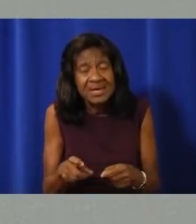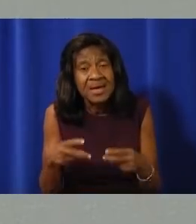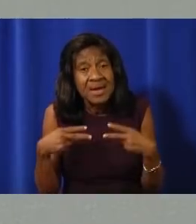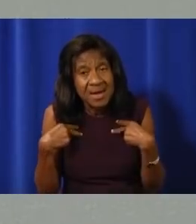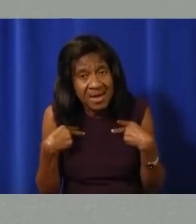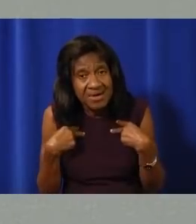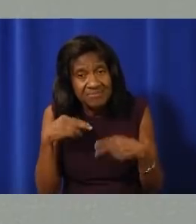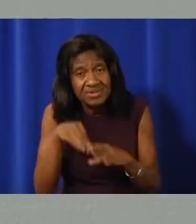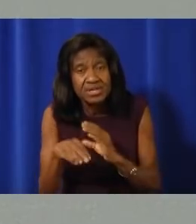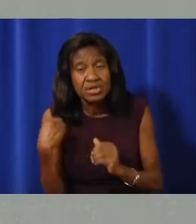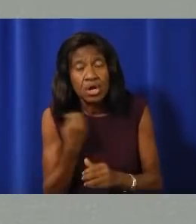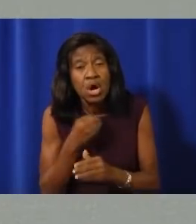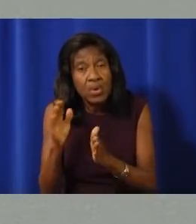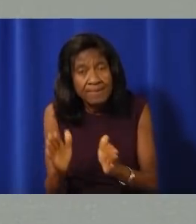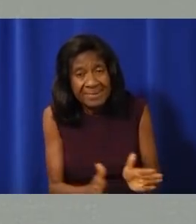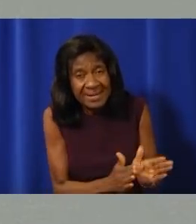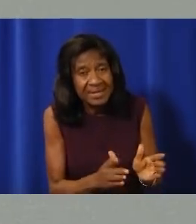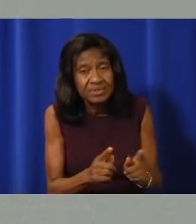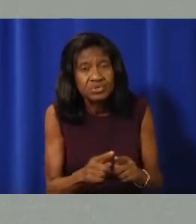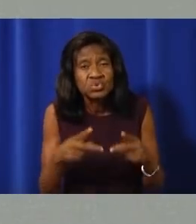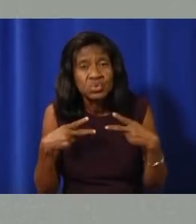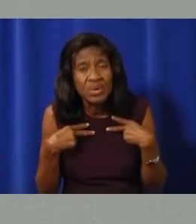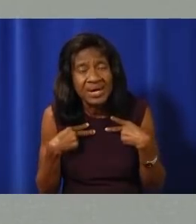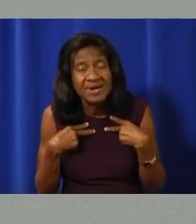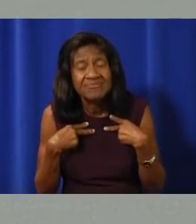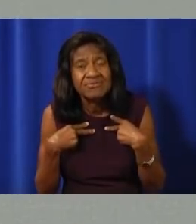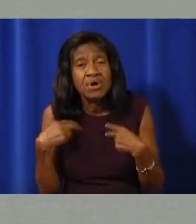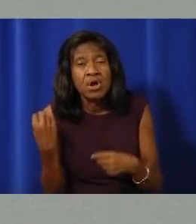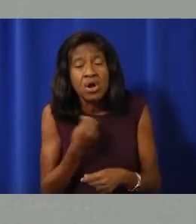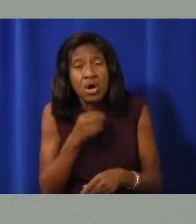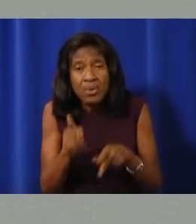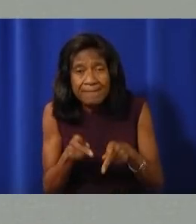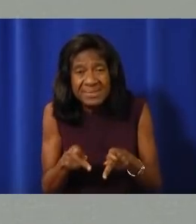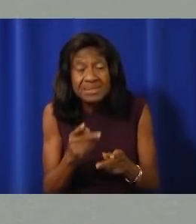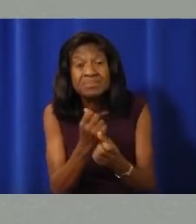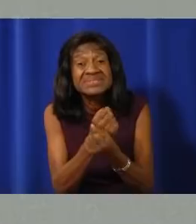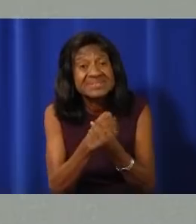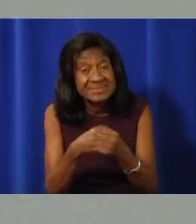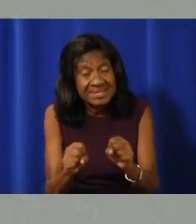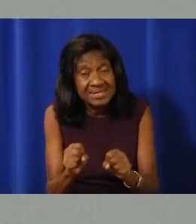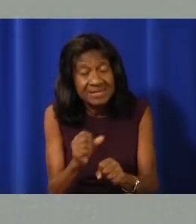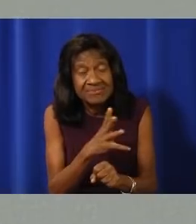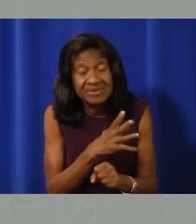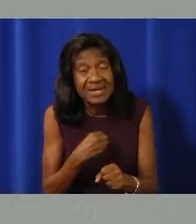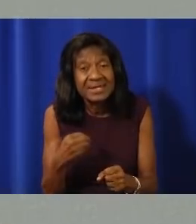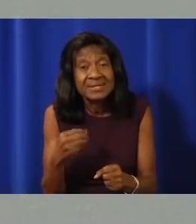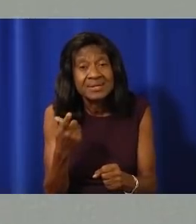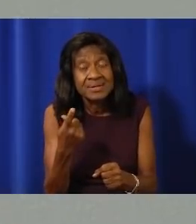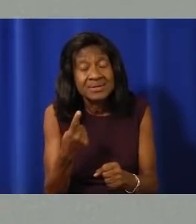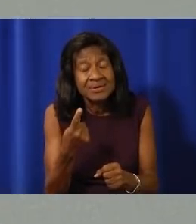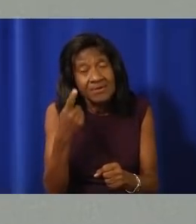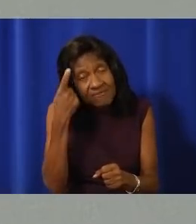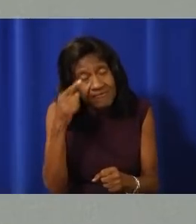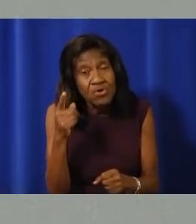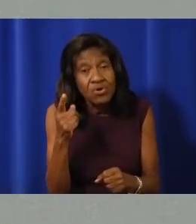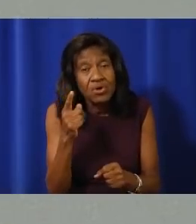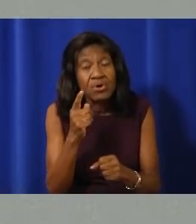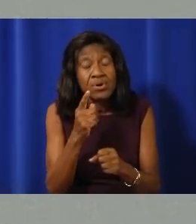people feel safe, and to ensure that our children are best